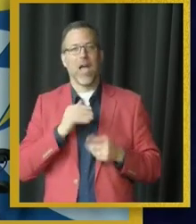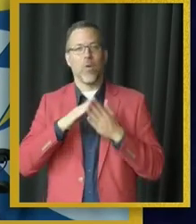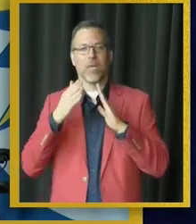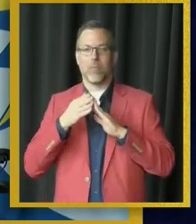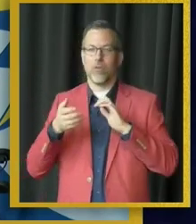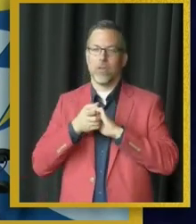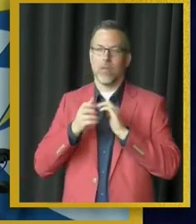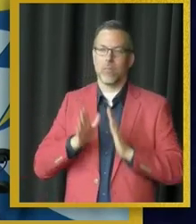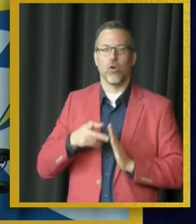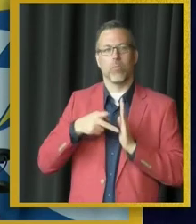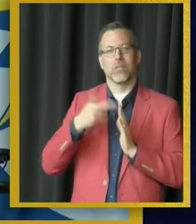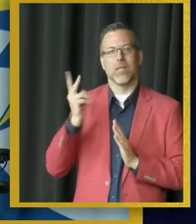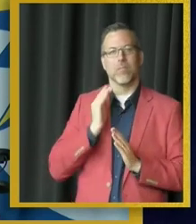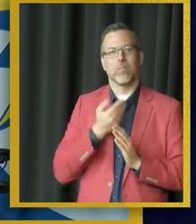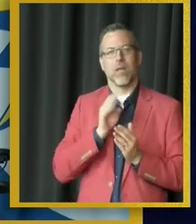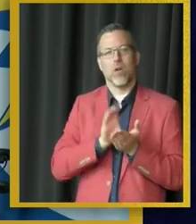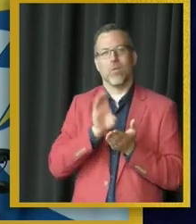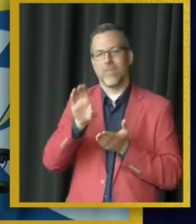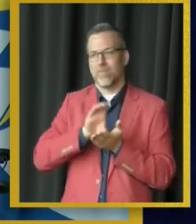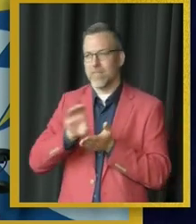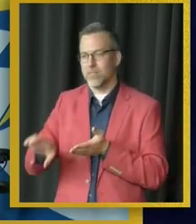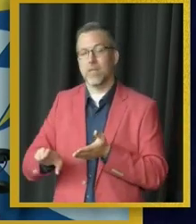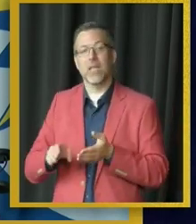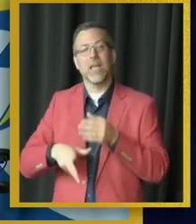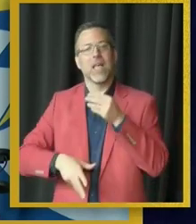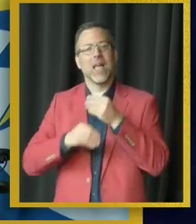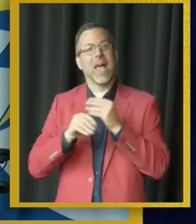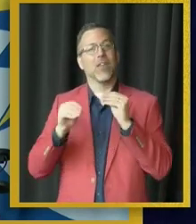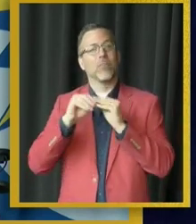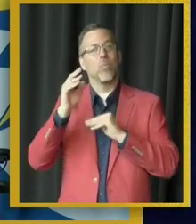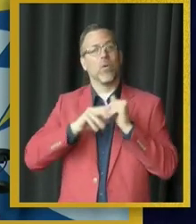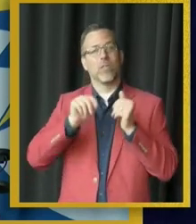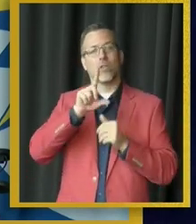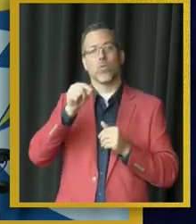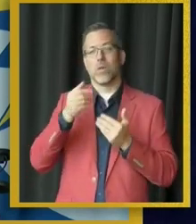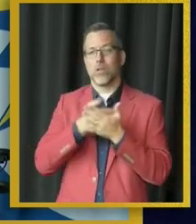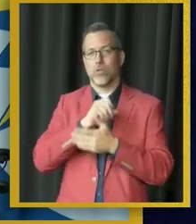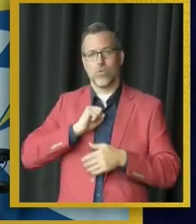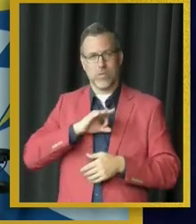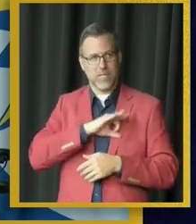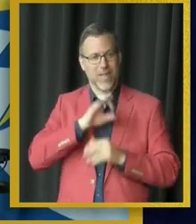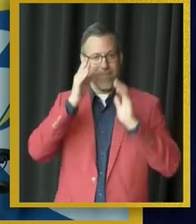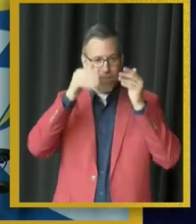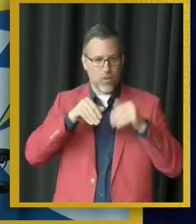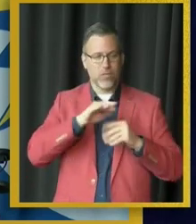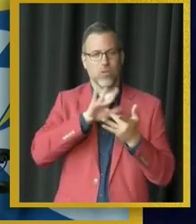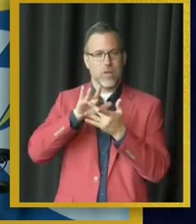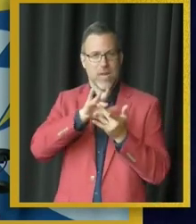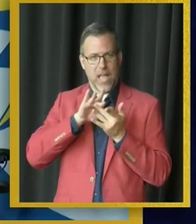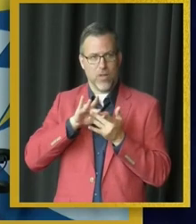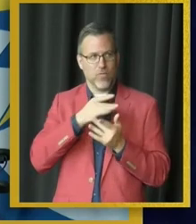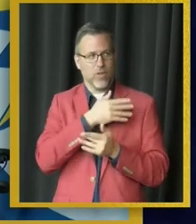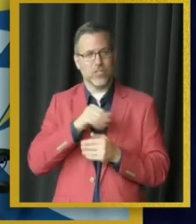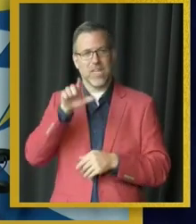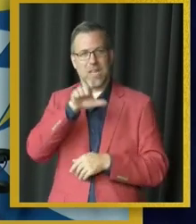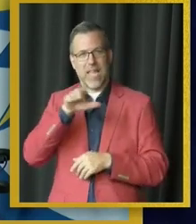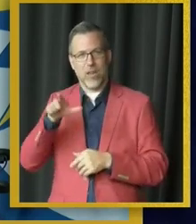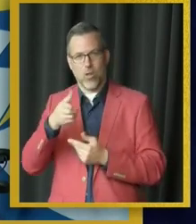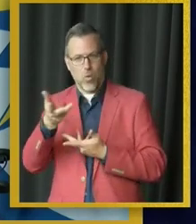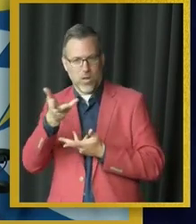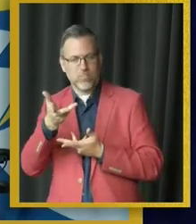our recurring investment and adding more than 20 new staff focused on outreach, housing navigation, and landlord